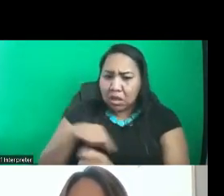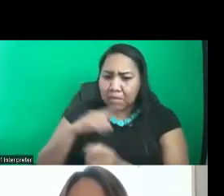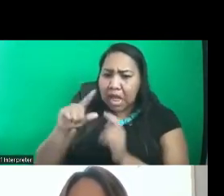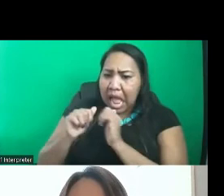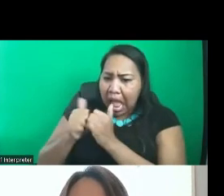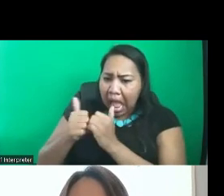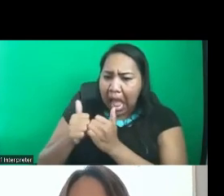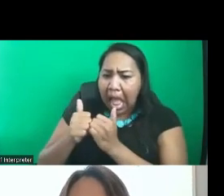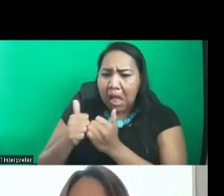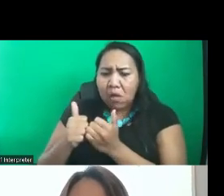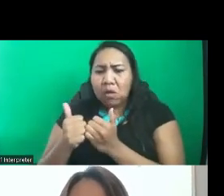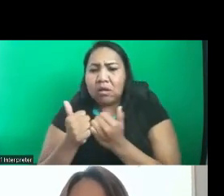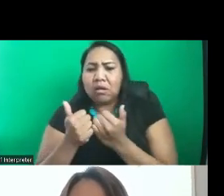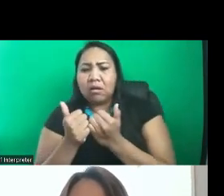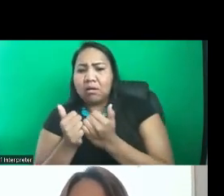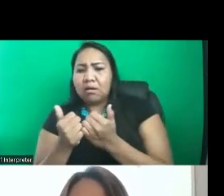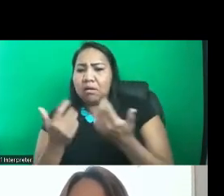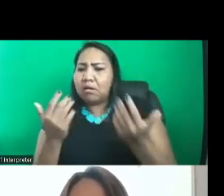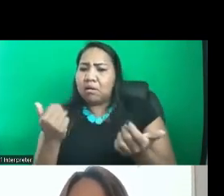we could reach